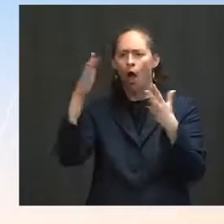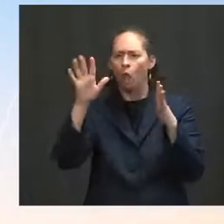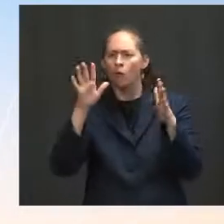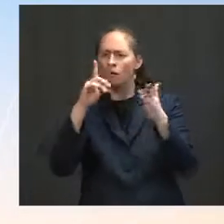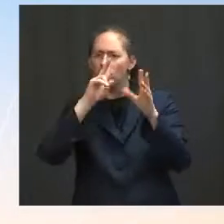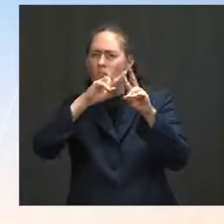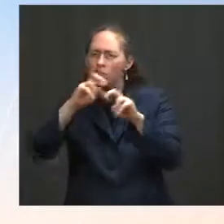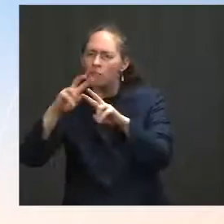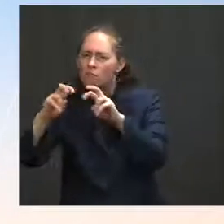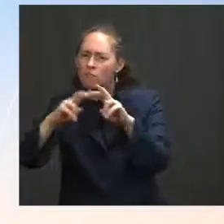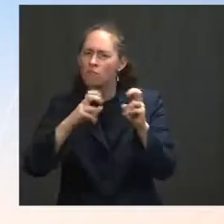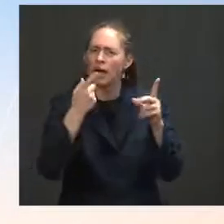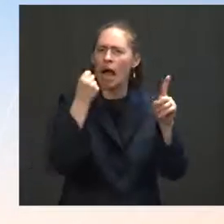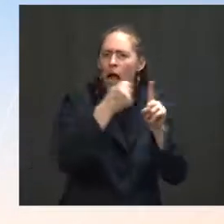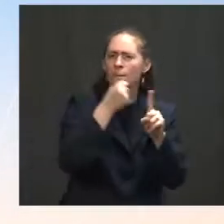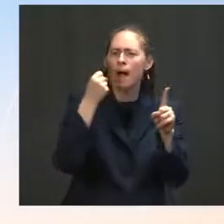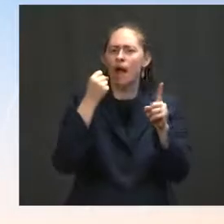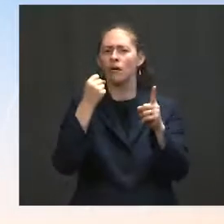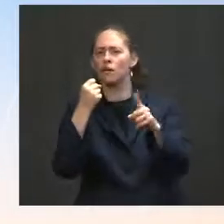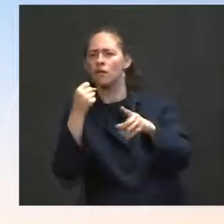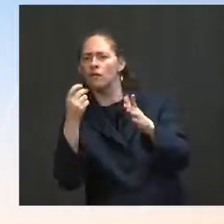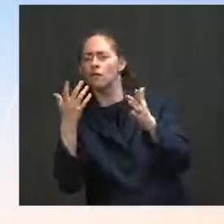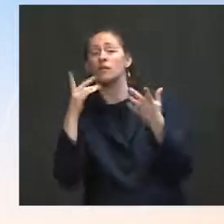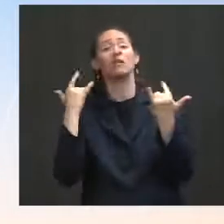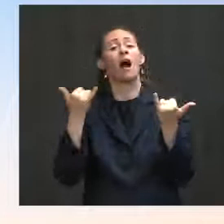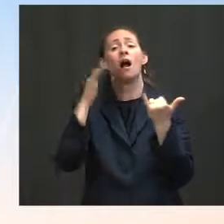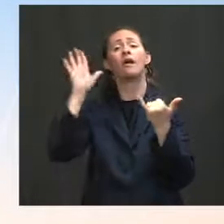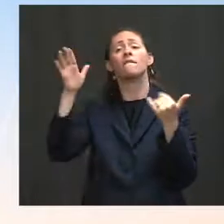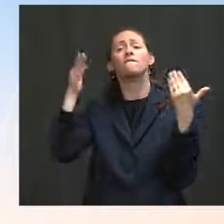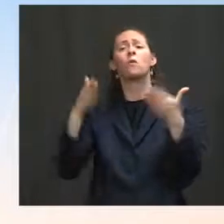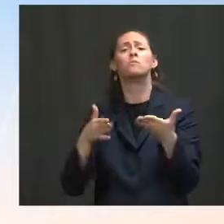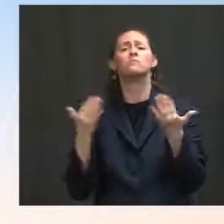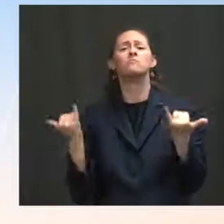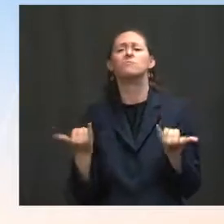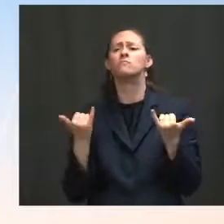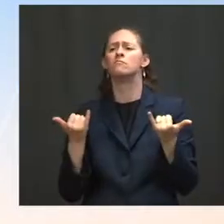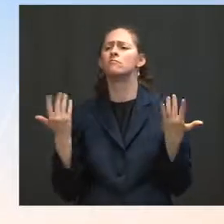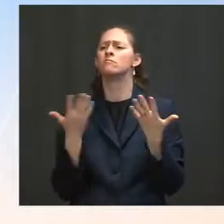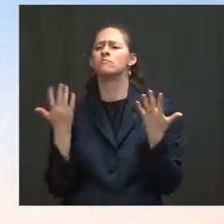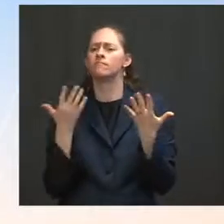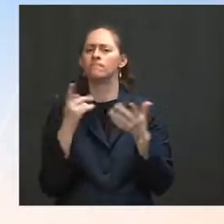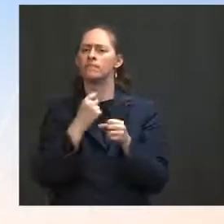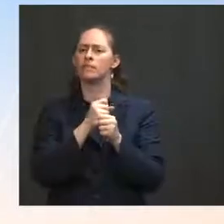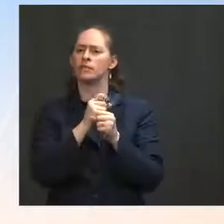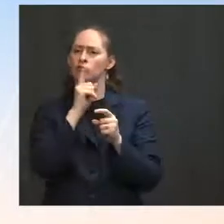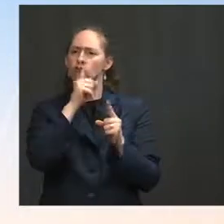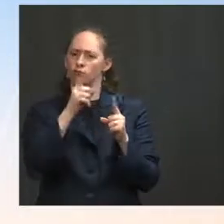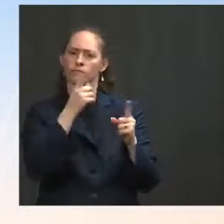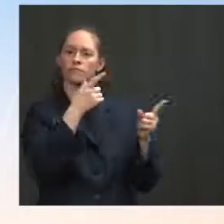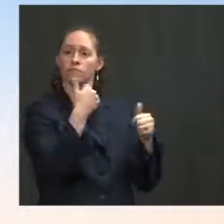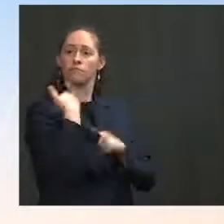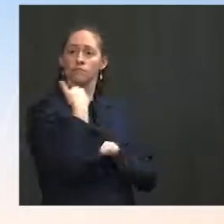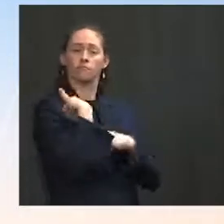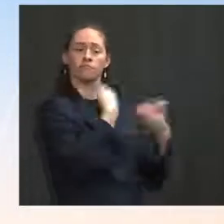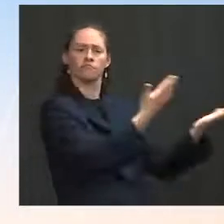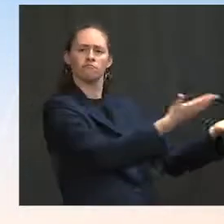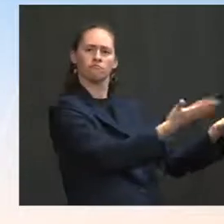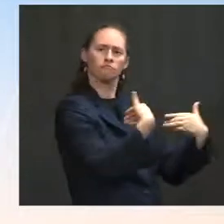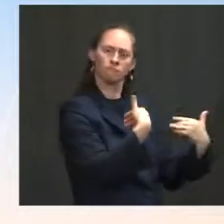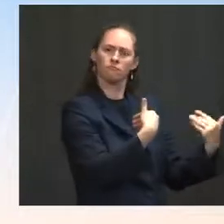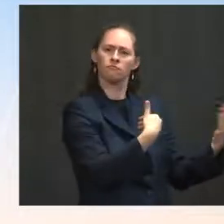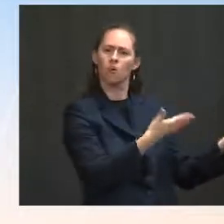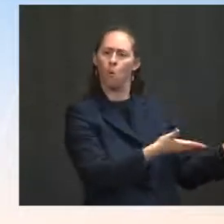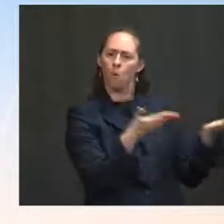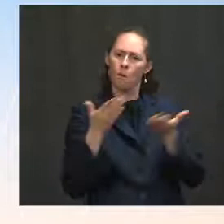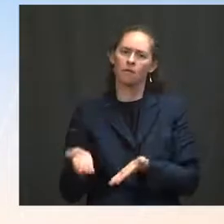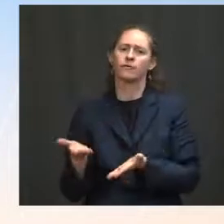at this point in time, what our focus is on is ensuring we are bringing our servicemen and women home from Afghanistan on the timeline